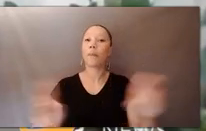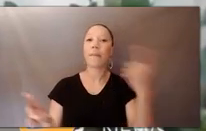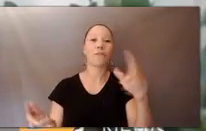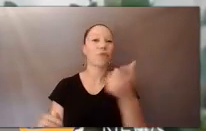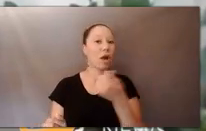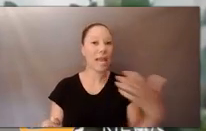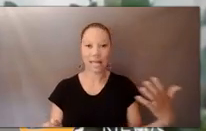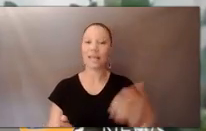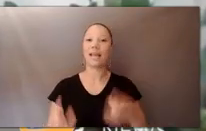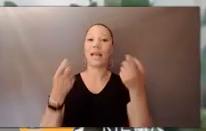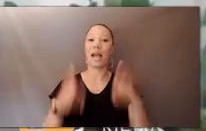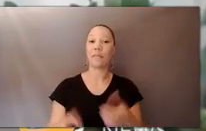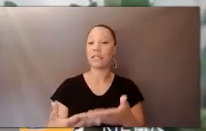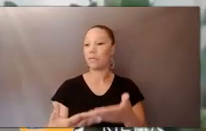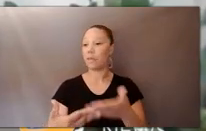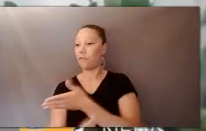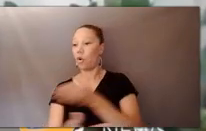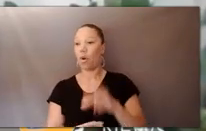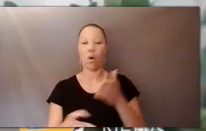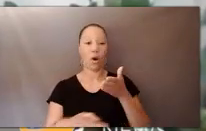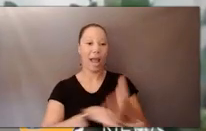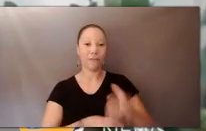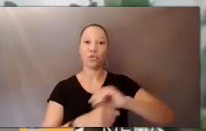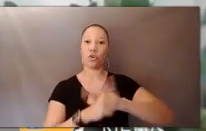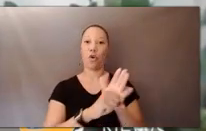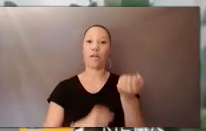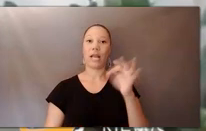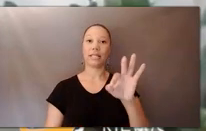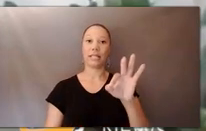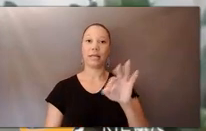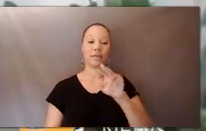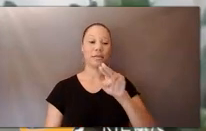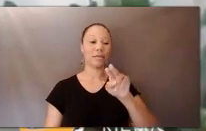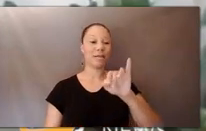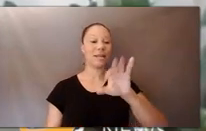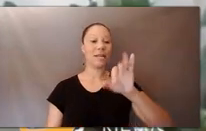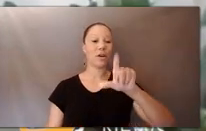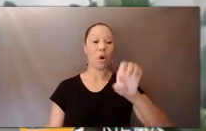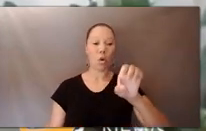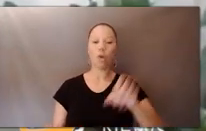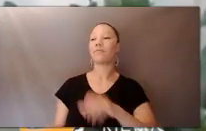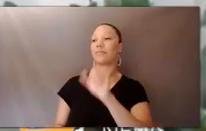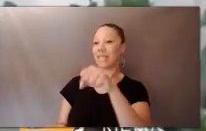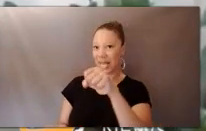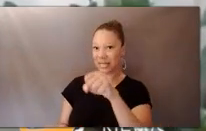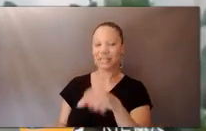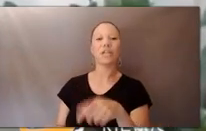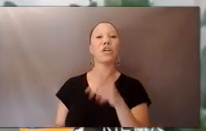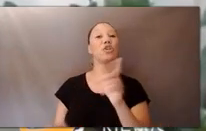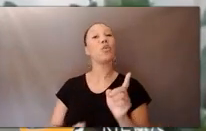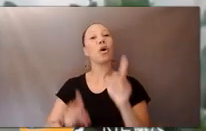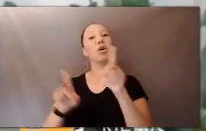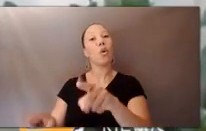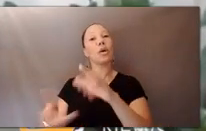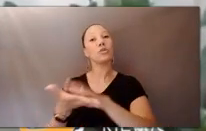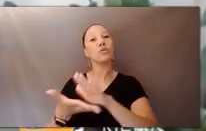comes with this and after this. Awesome. Nicole? Absolutely. I like that. You have everything. You are going to school